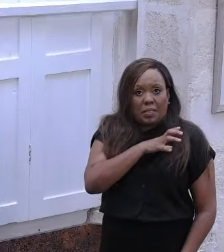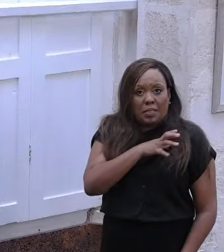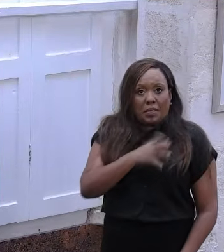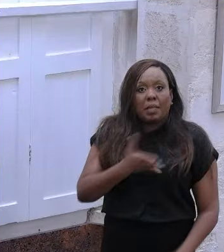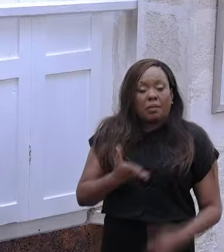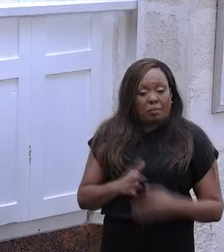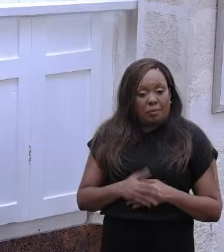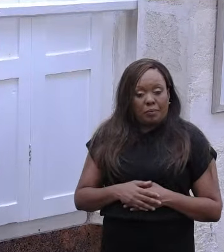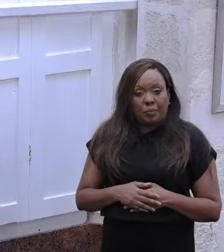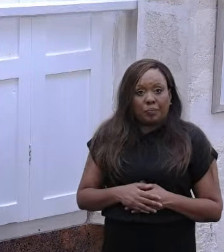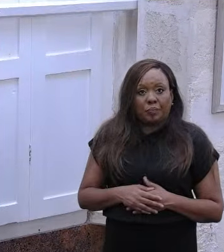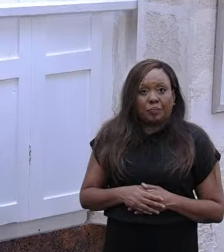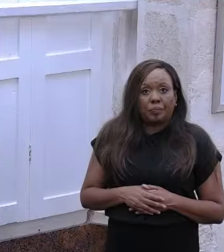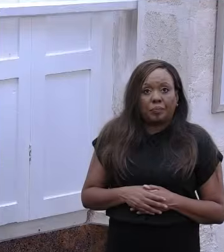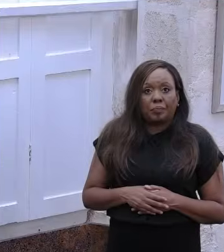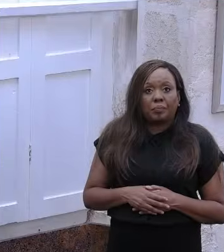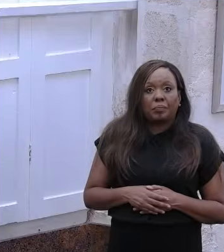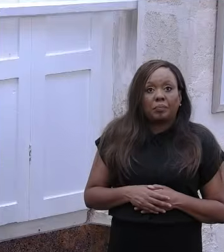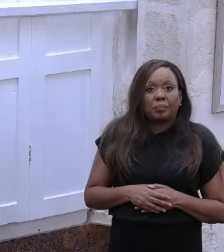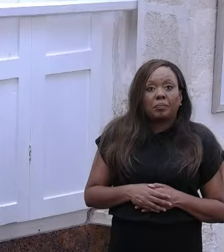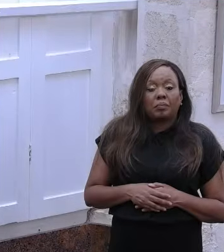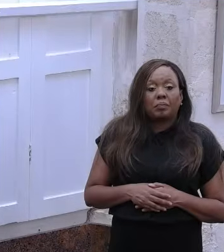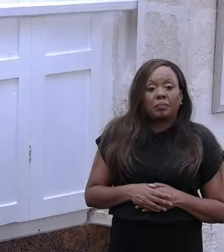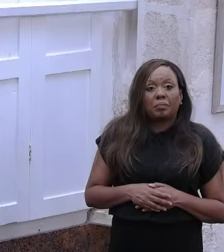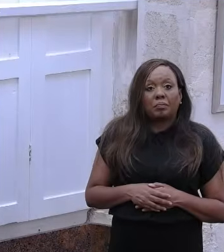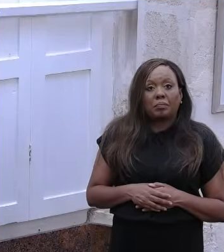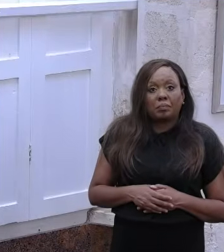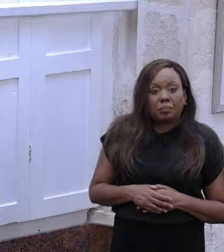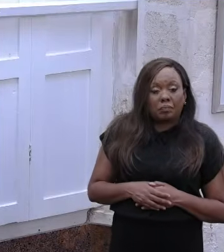children of Barbadian diplomats living abroad.